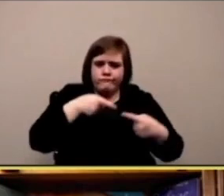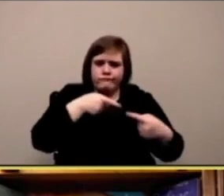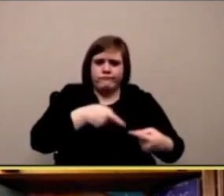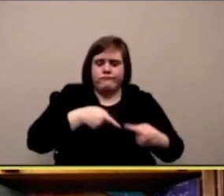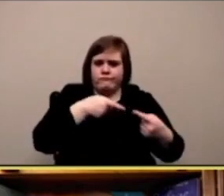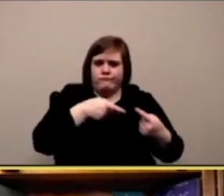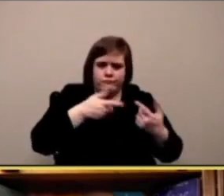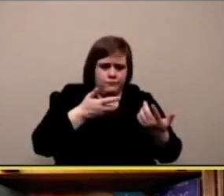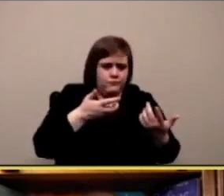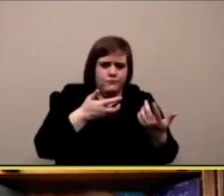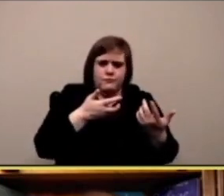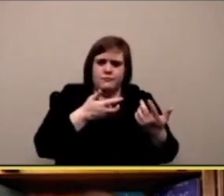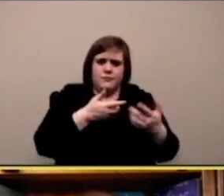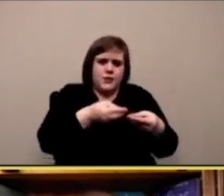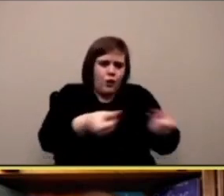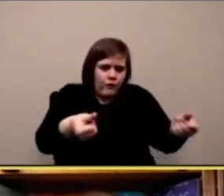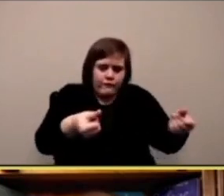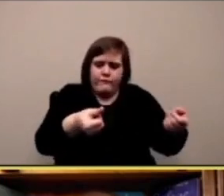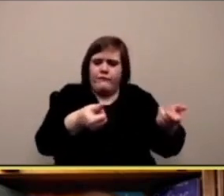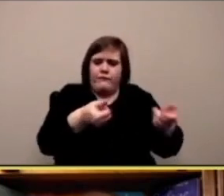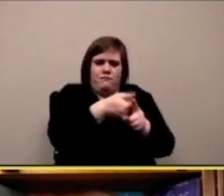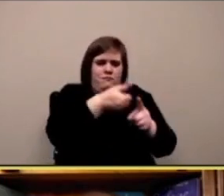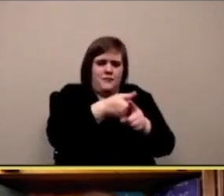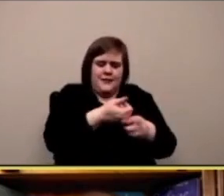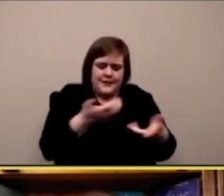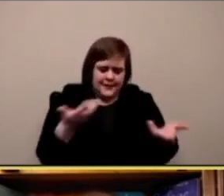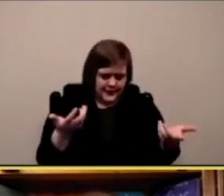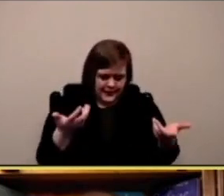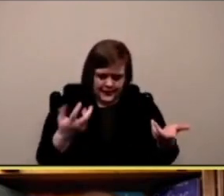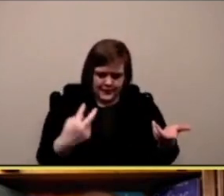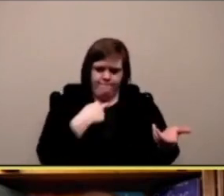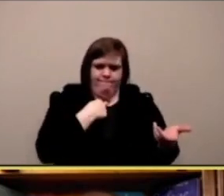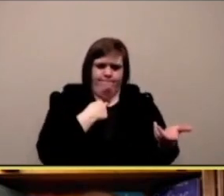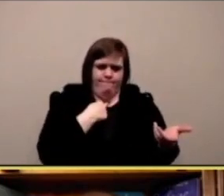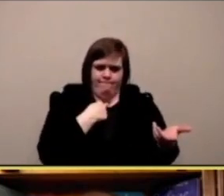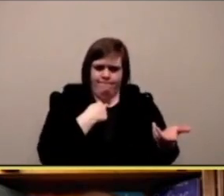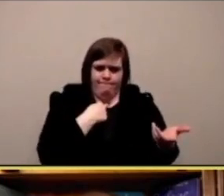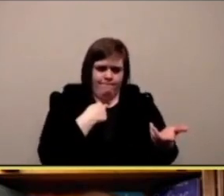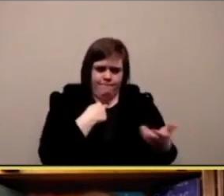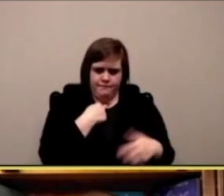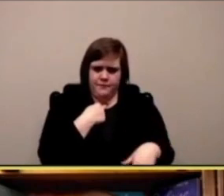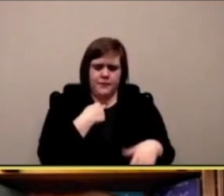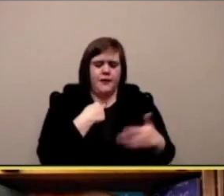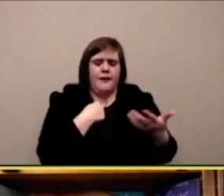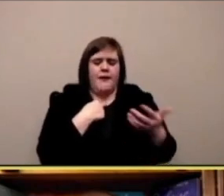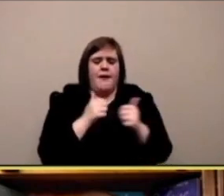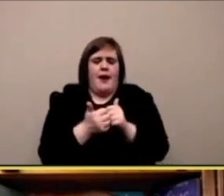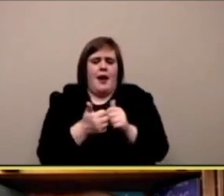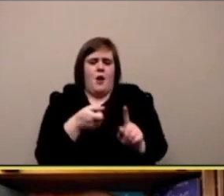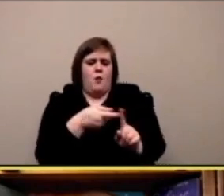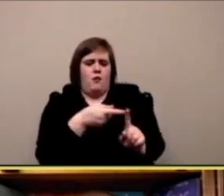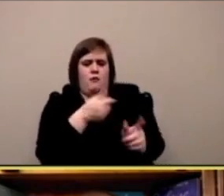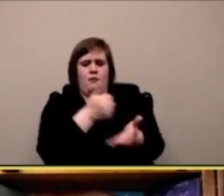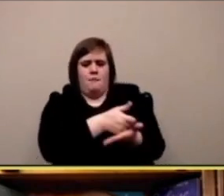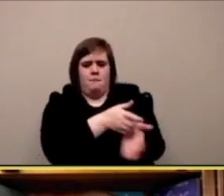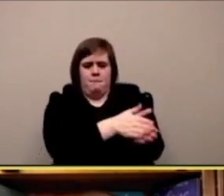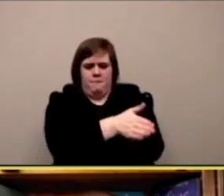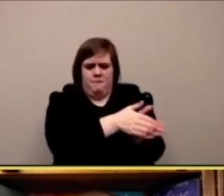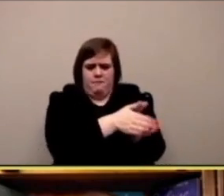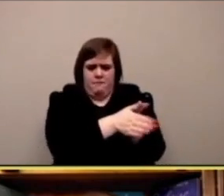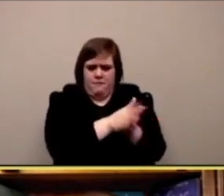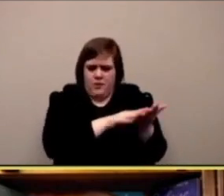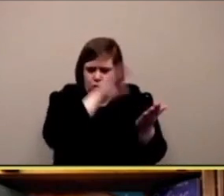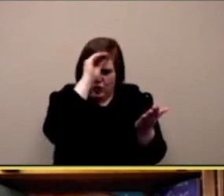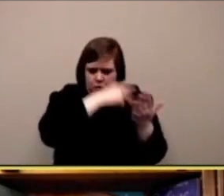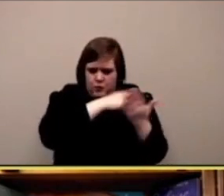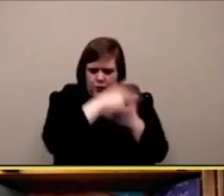learning and they're able to solve those issues themselves, it motivates them to learn. And this has been like during our